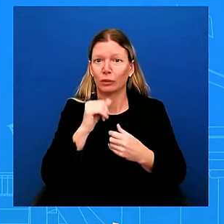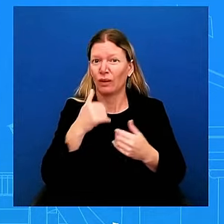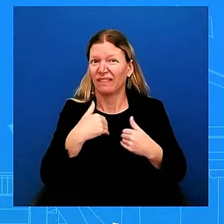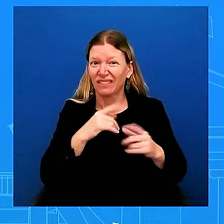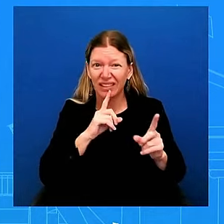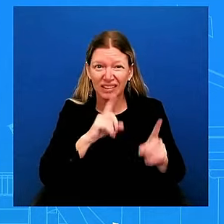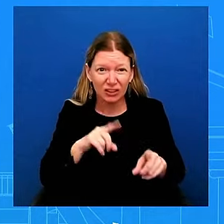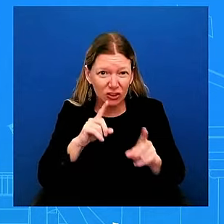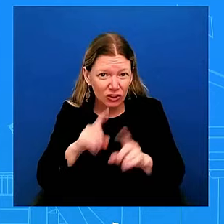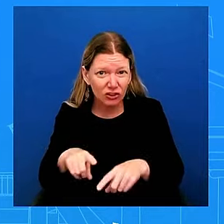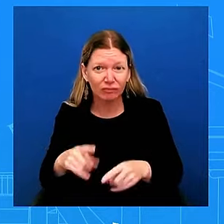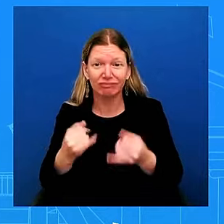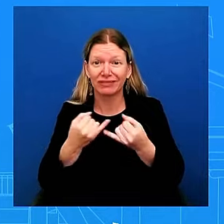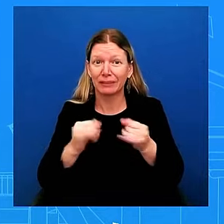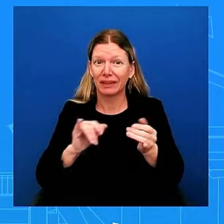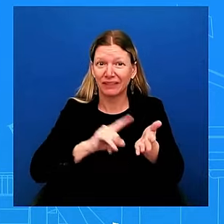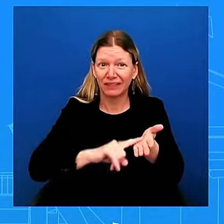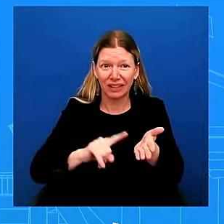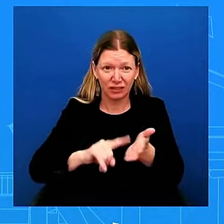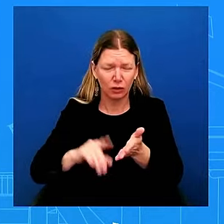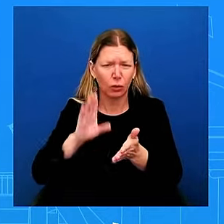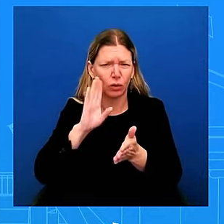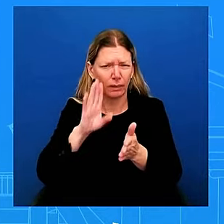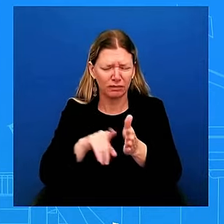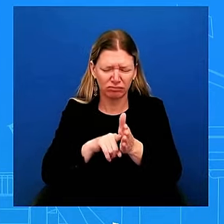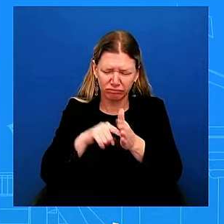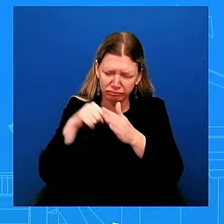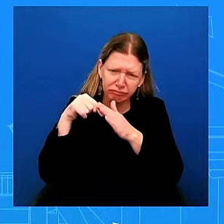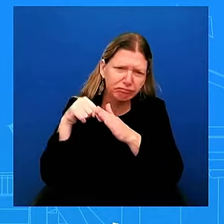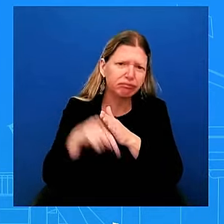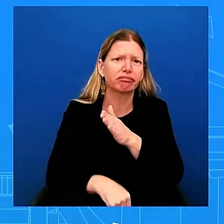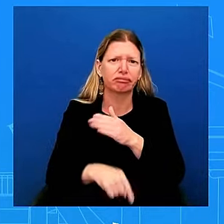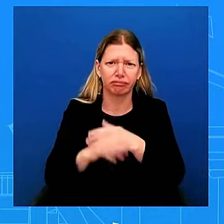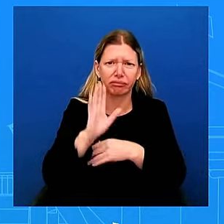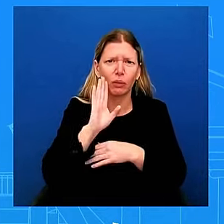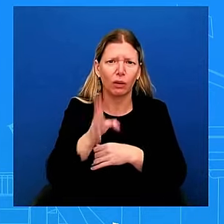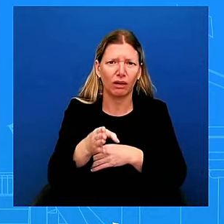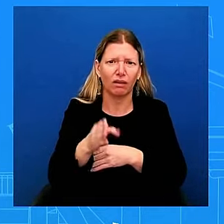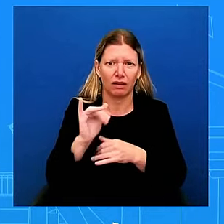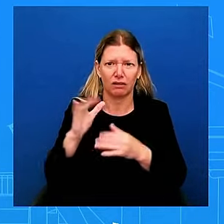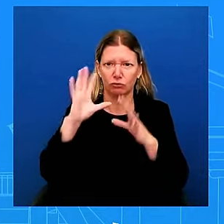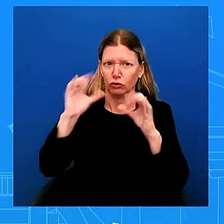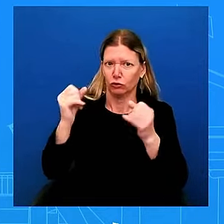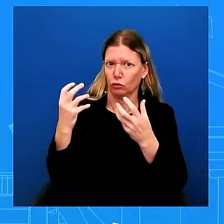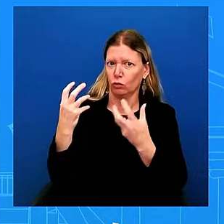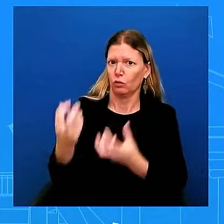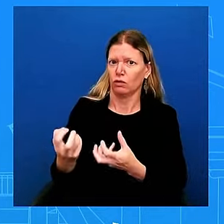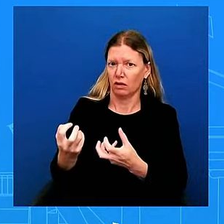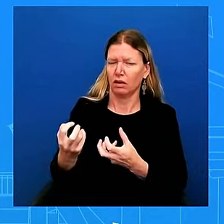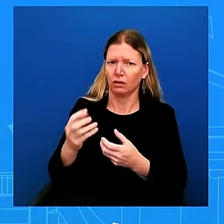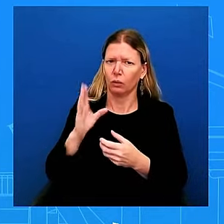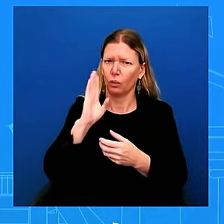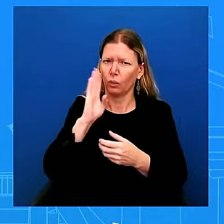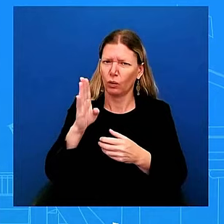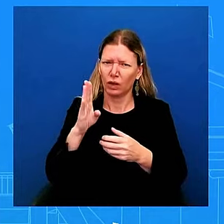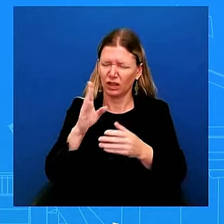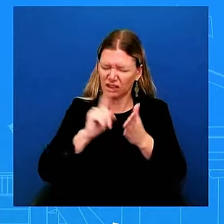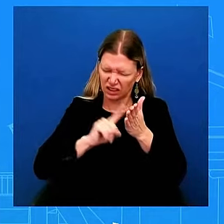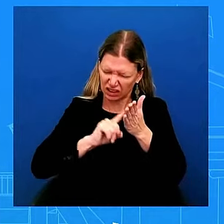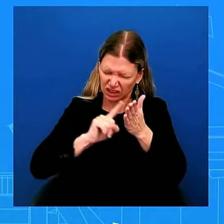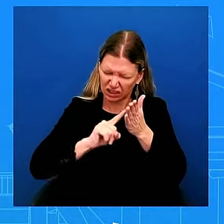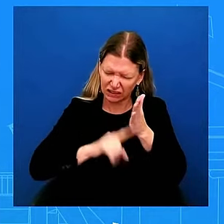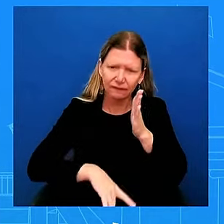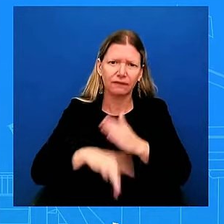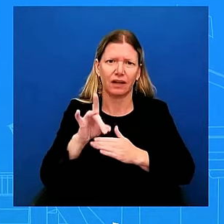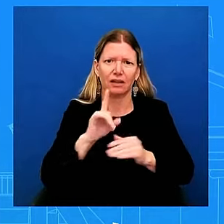president wants to see. We want to get to the bottom of it because there are questions that the American people should know as to what happened, what led to